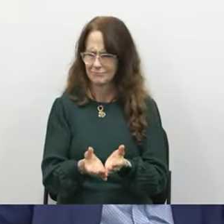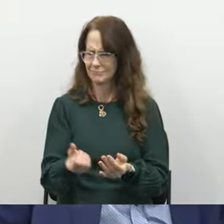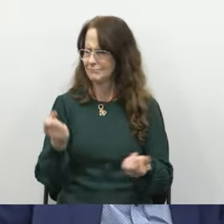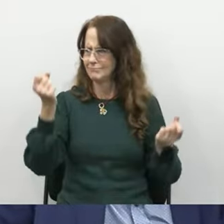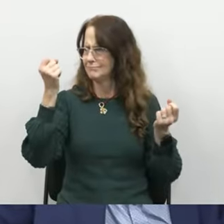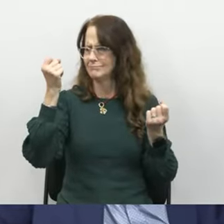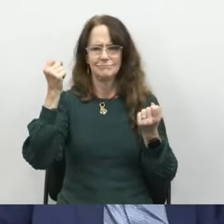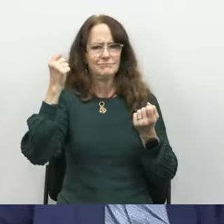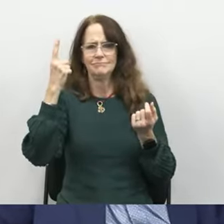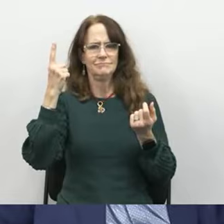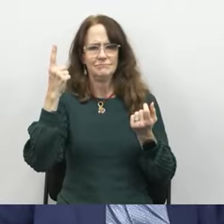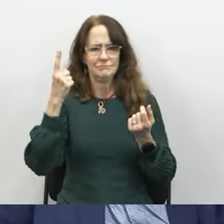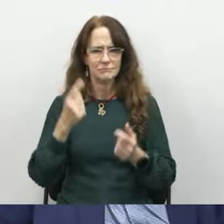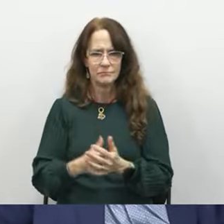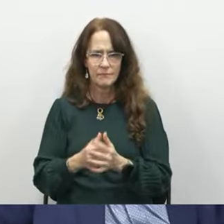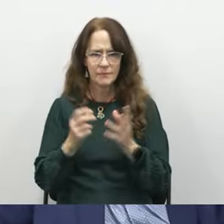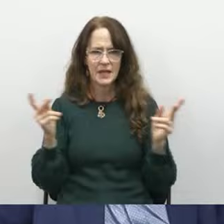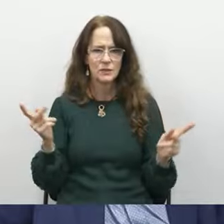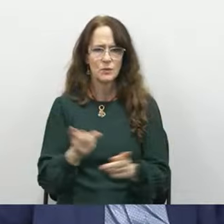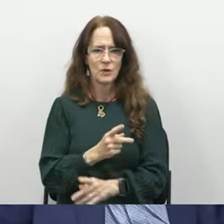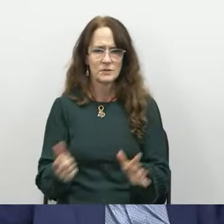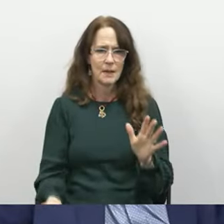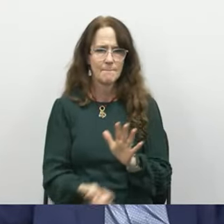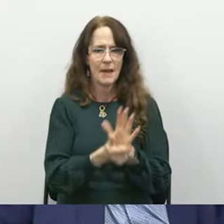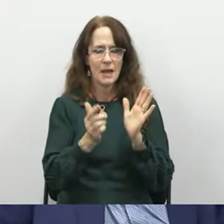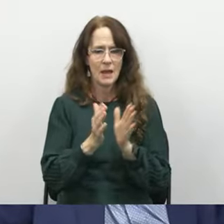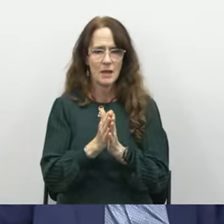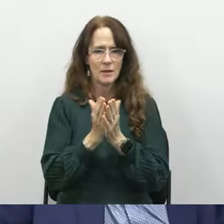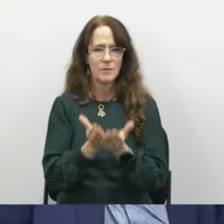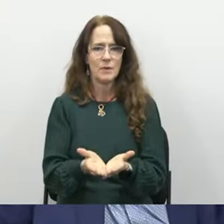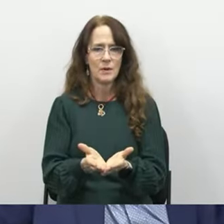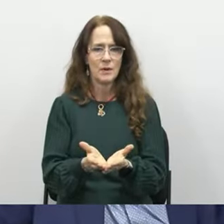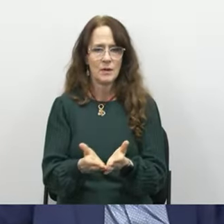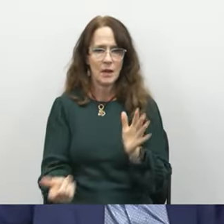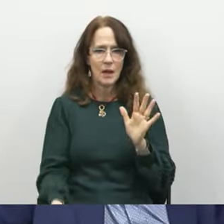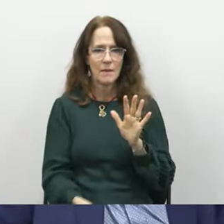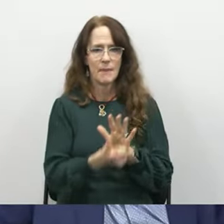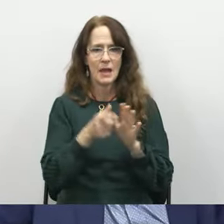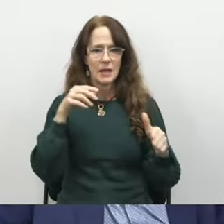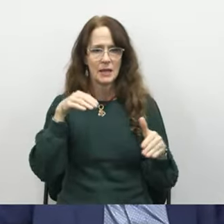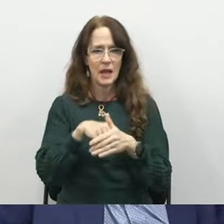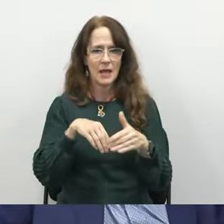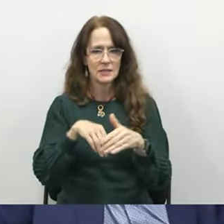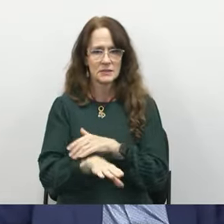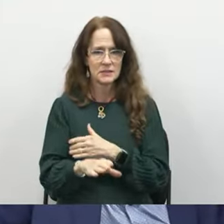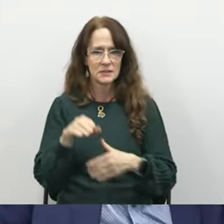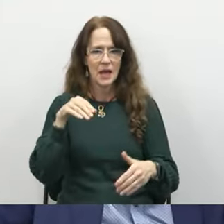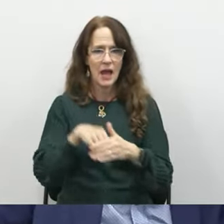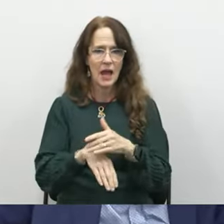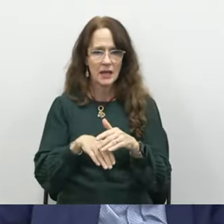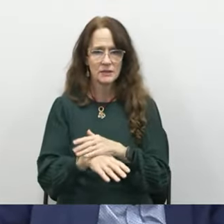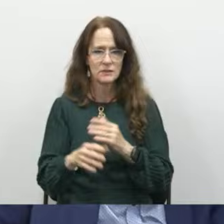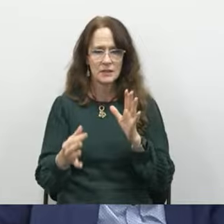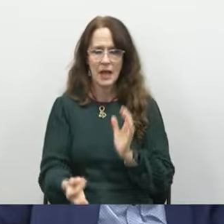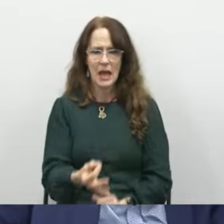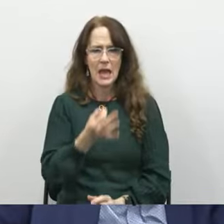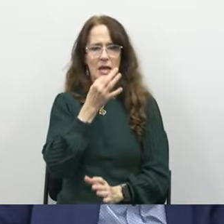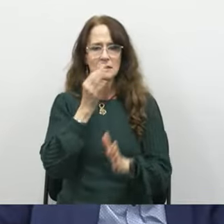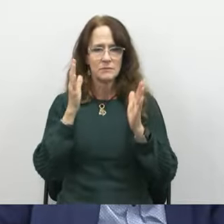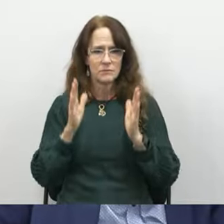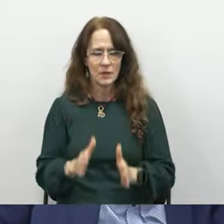sense. This is worse than banning books. This is banning access. Access to expertise,